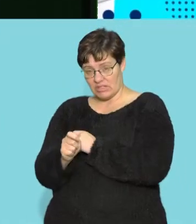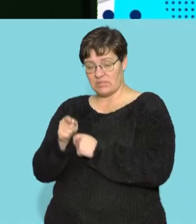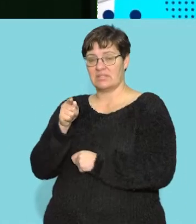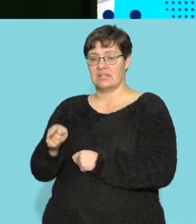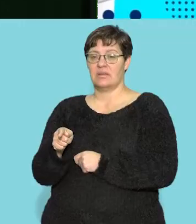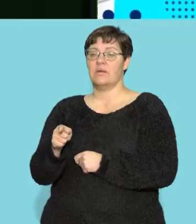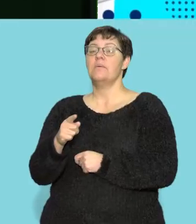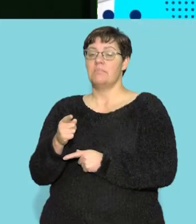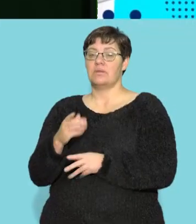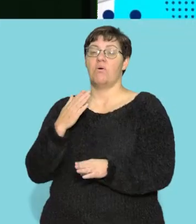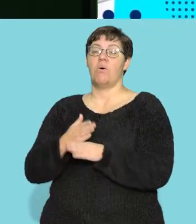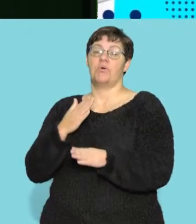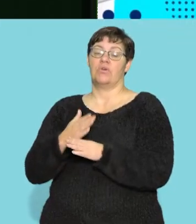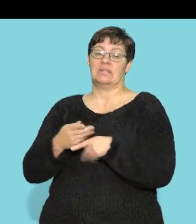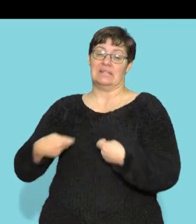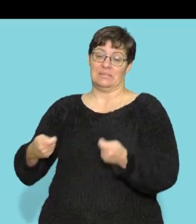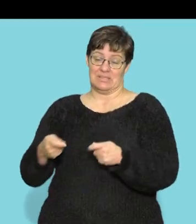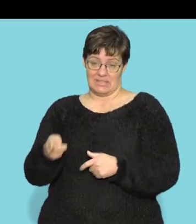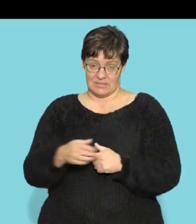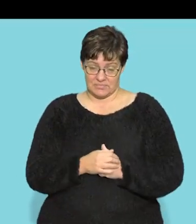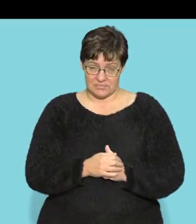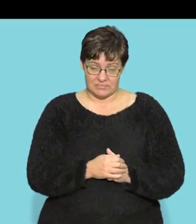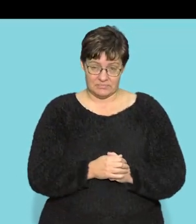an operating expense.